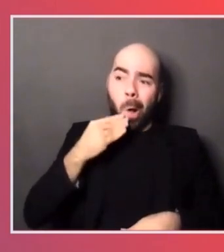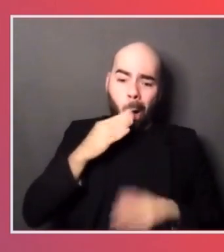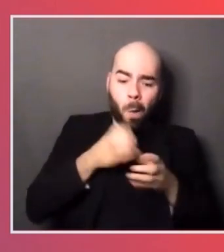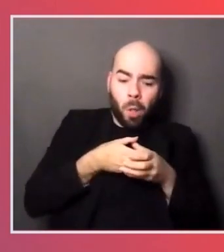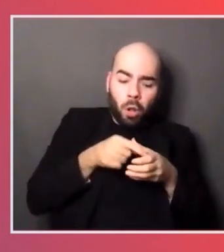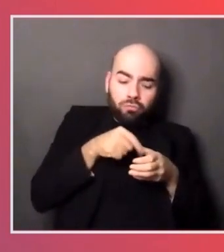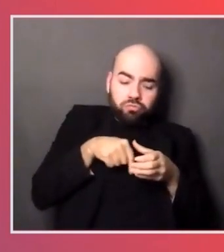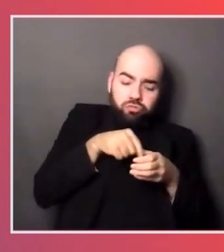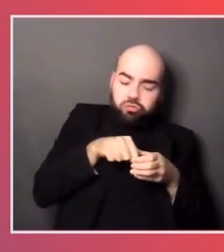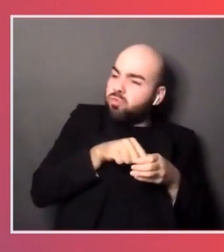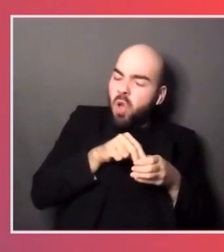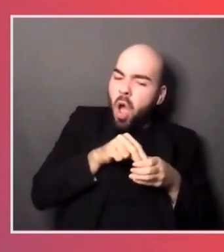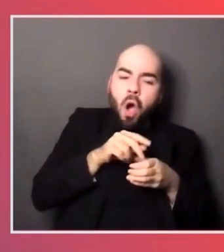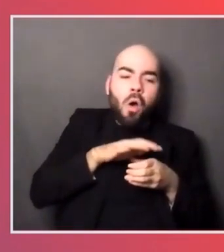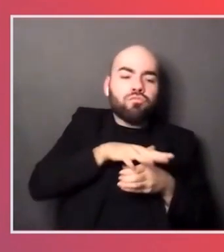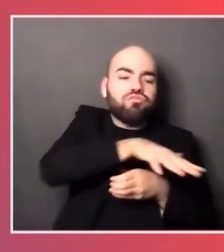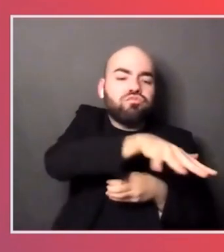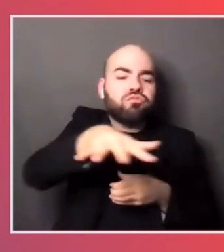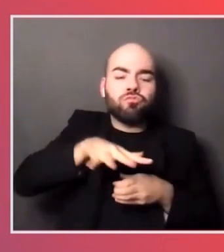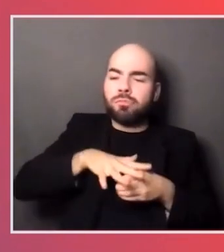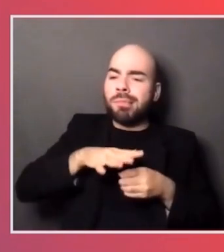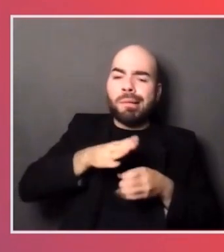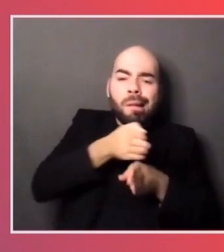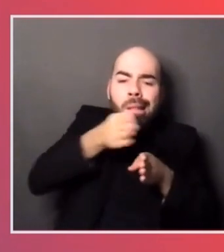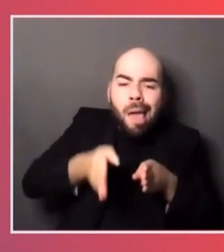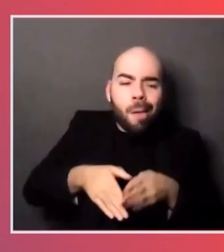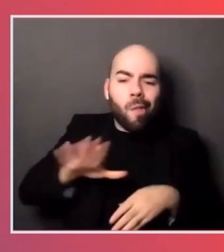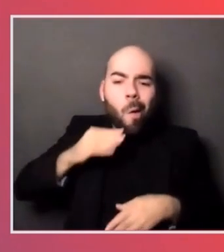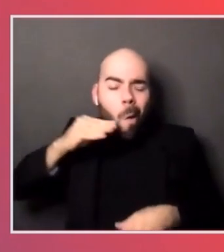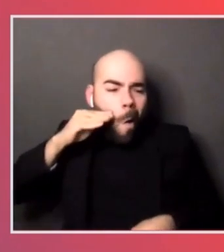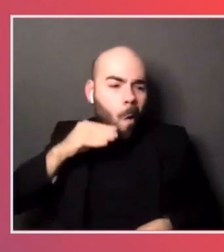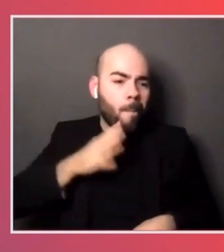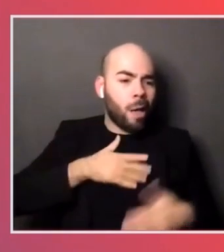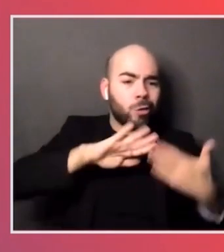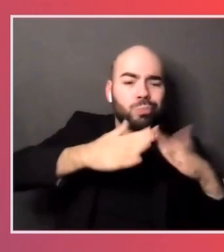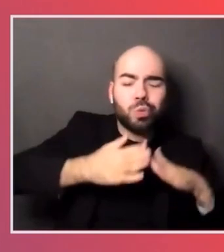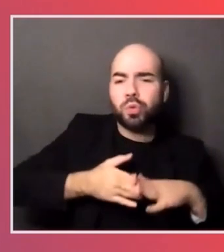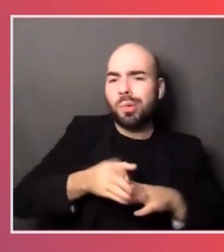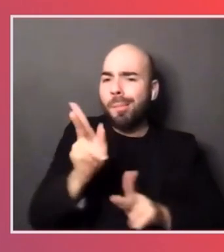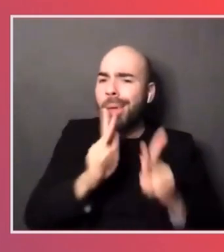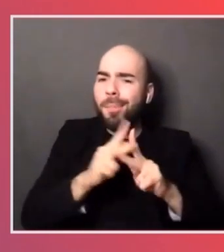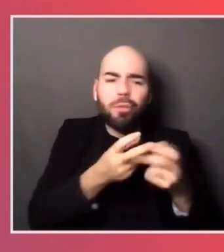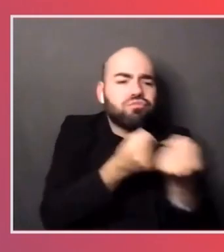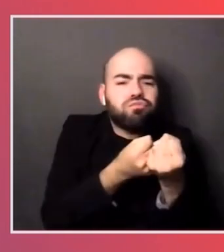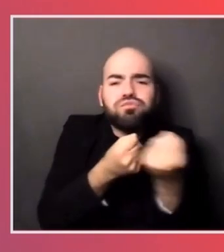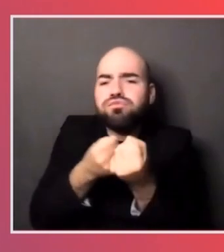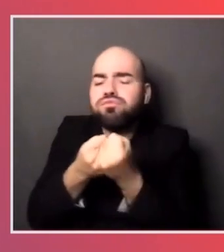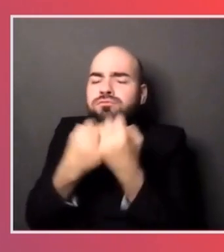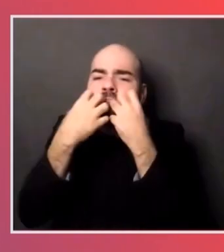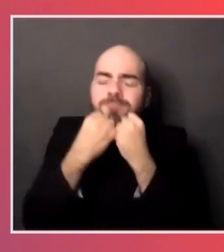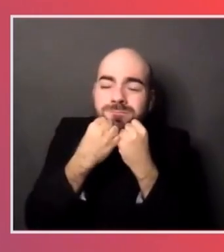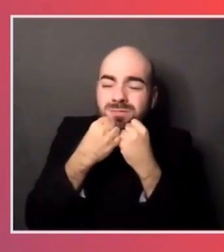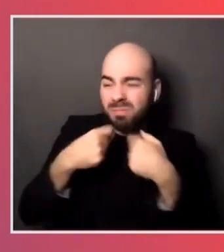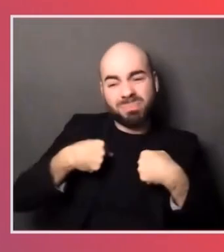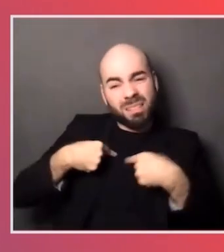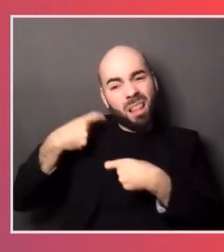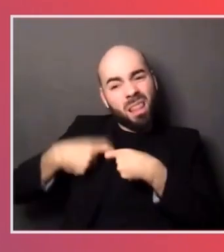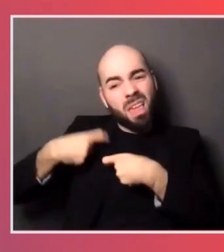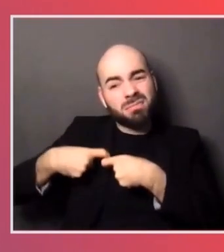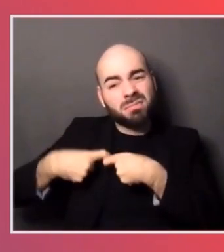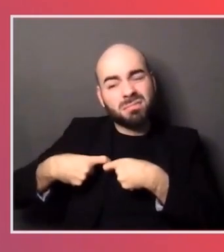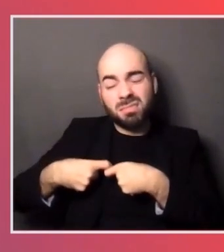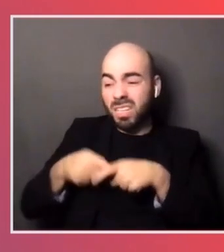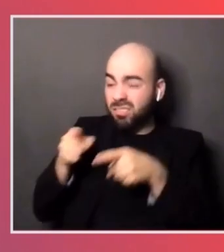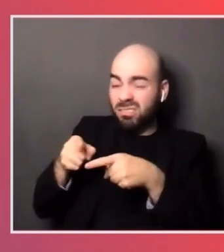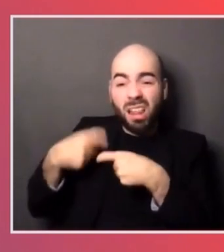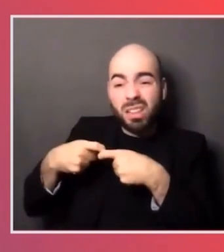home and who needs help. And as a Latina, she was so proud of being able